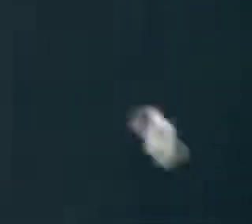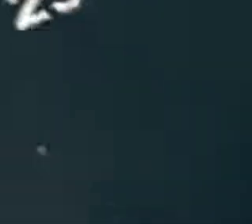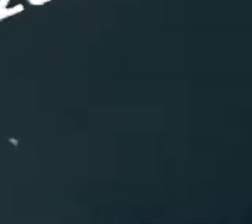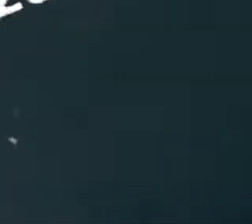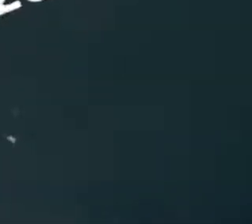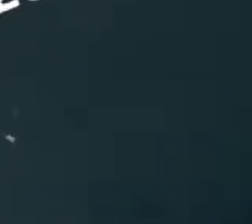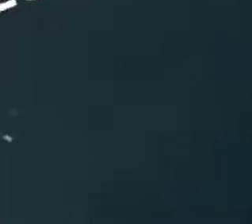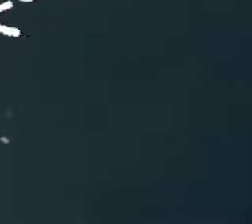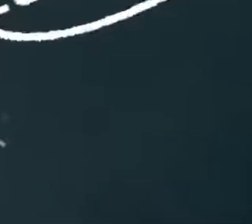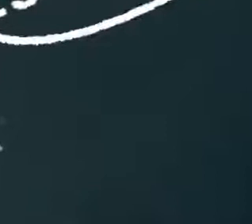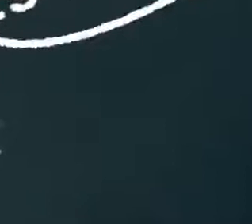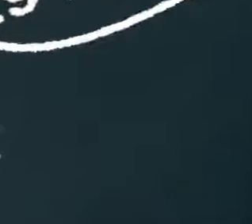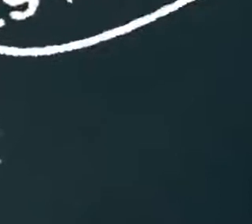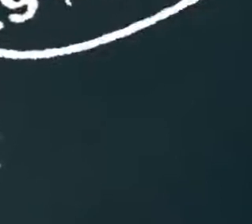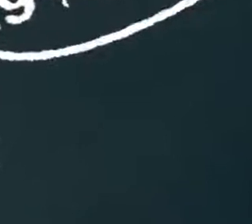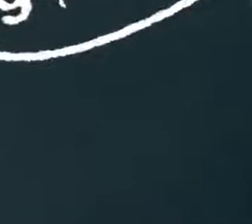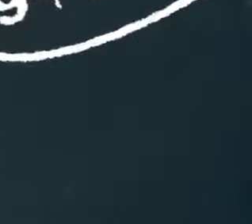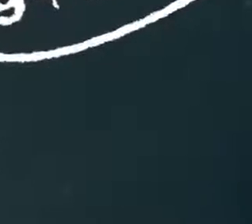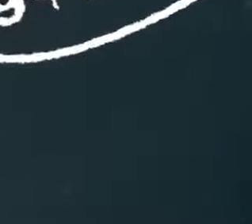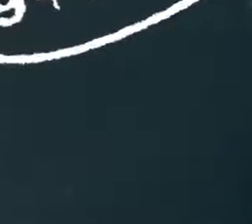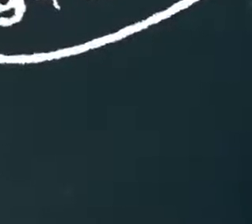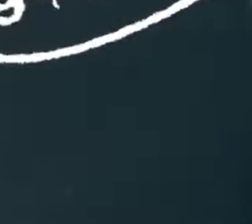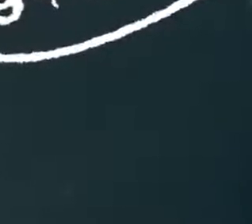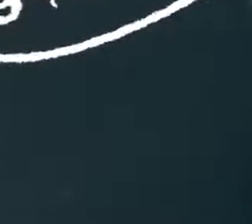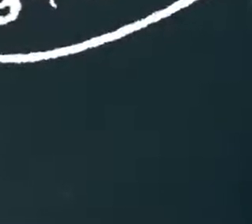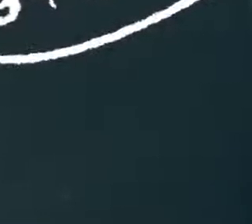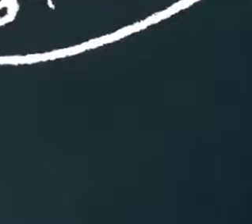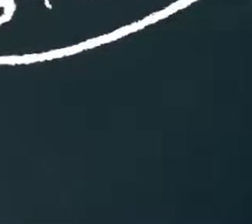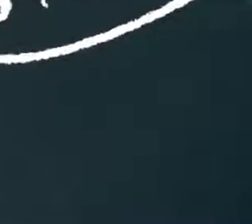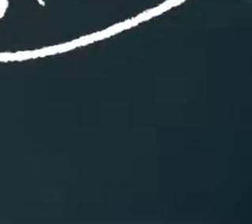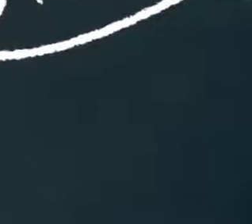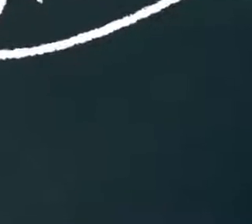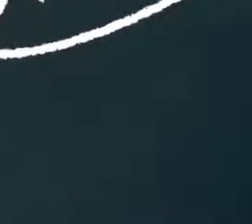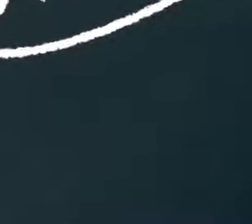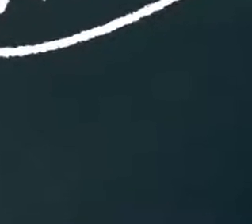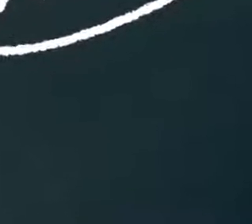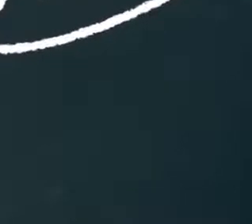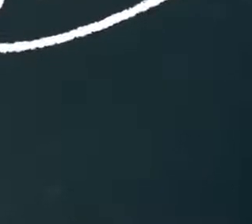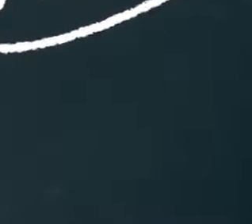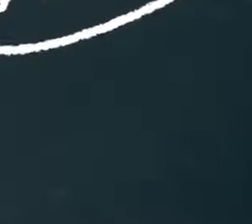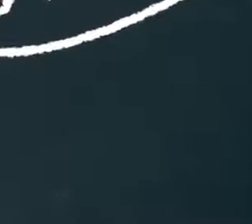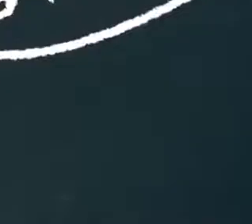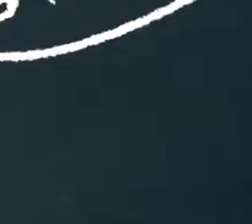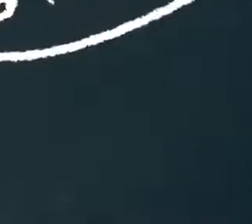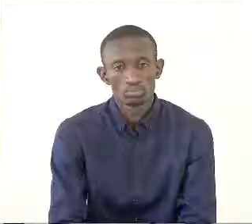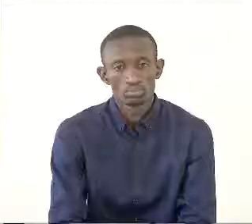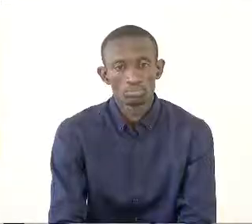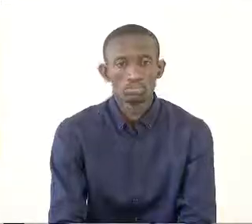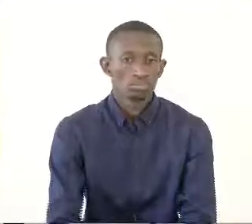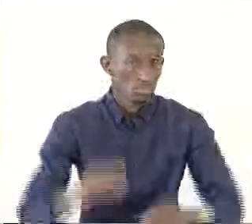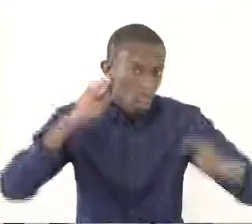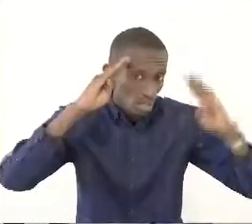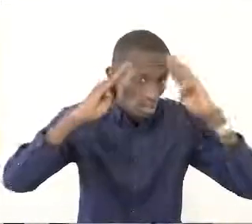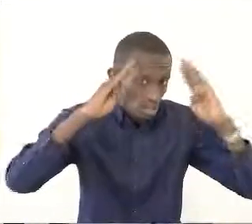Welcome to Study Time, a televised home learning program produced by Rwanda Education Board.